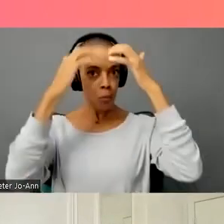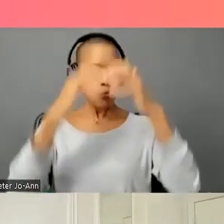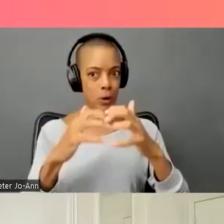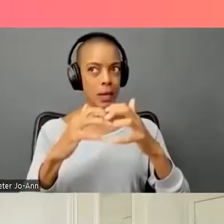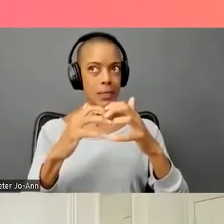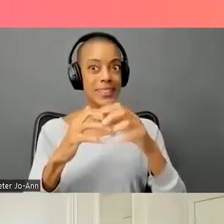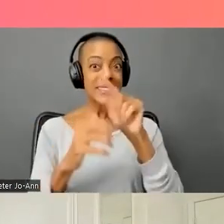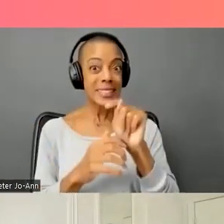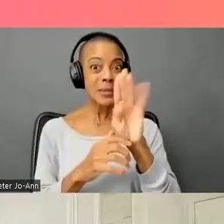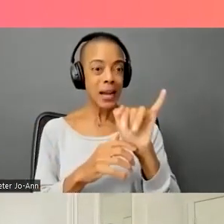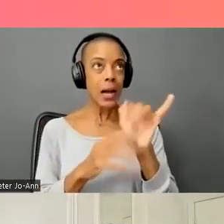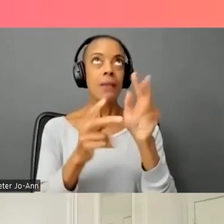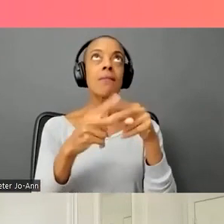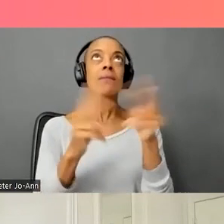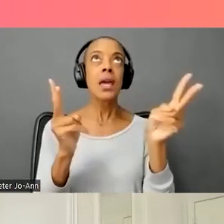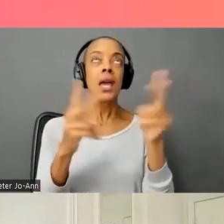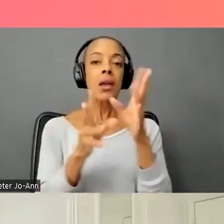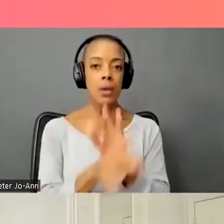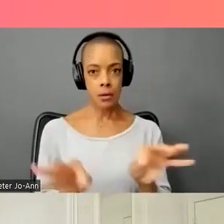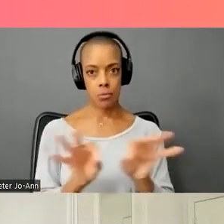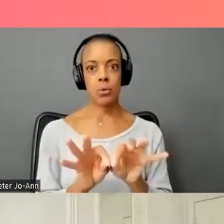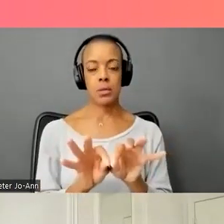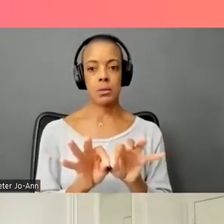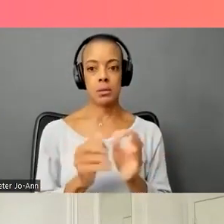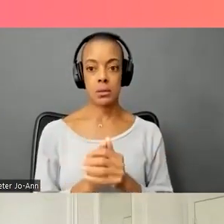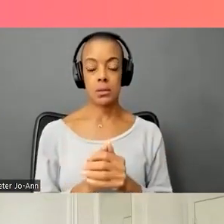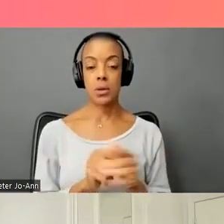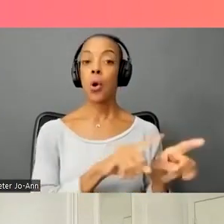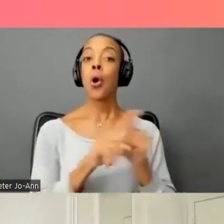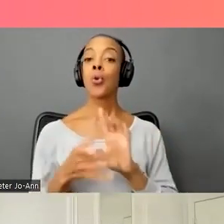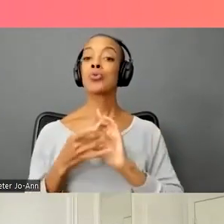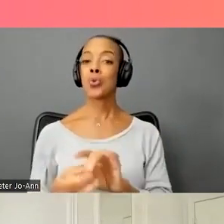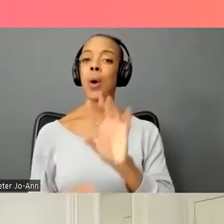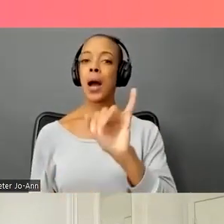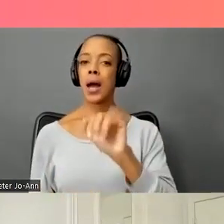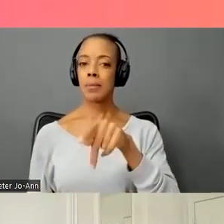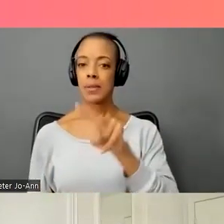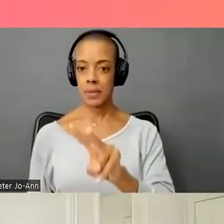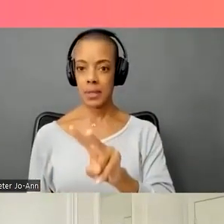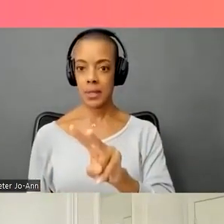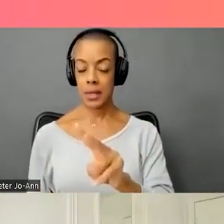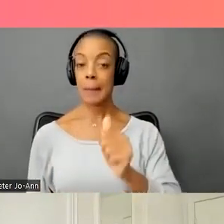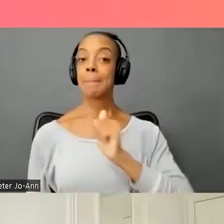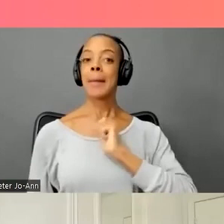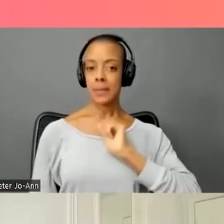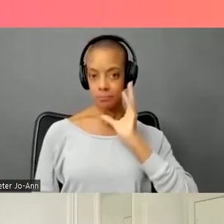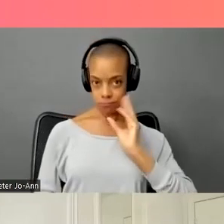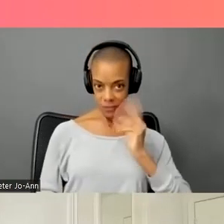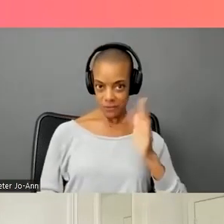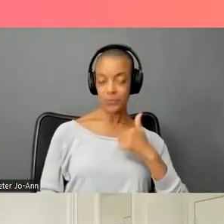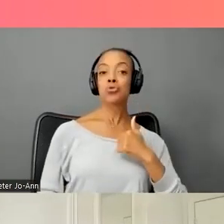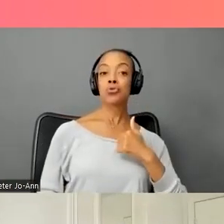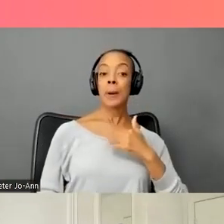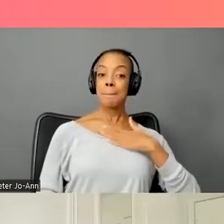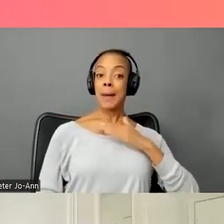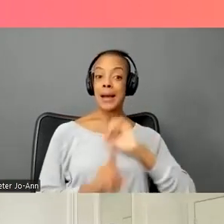brain injuries, especially so in the context of IPV. So I've sustained a traumatic brain injury before, but in the